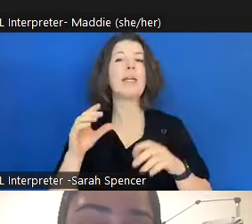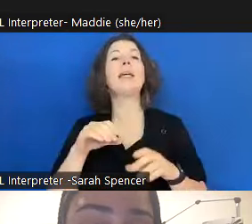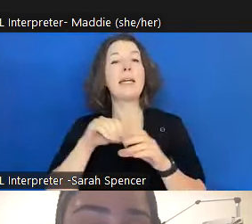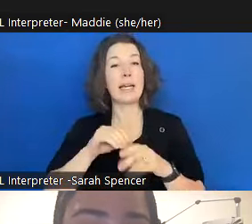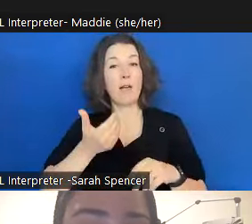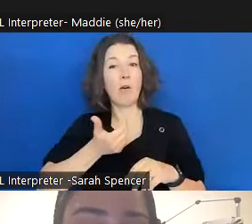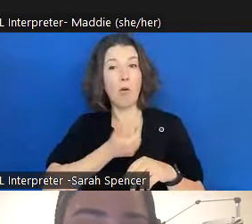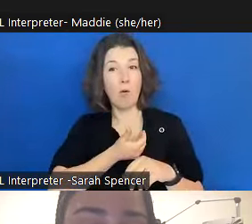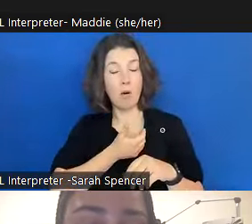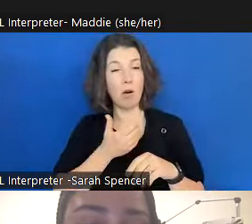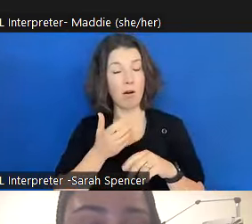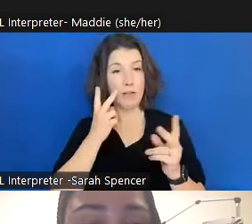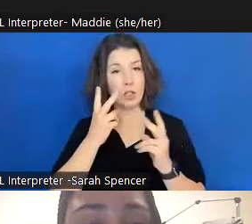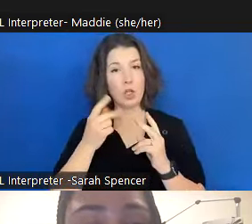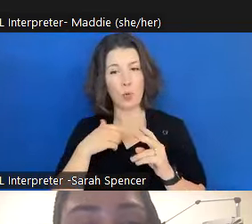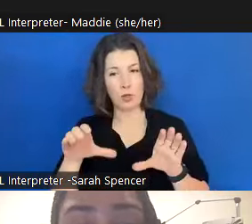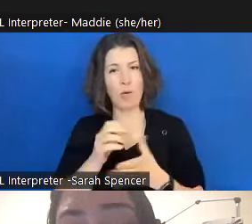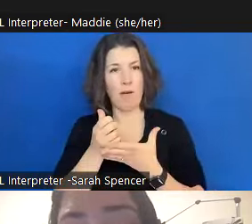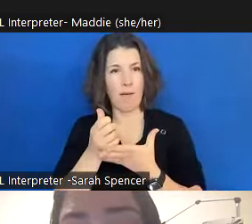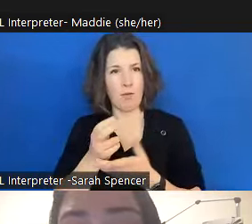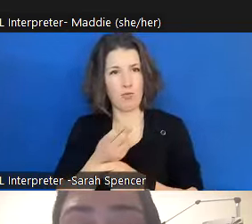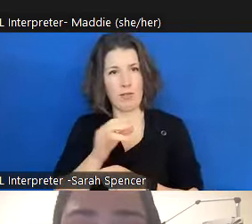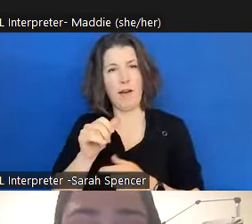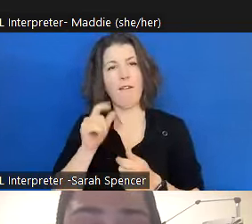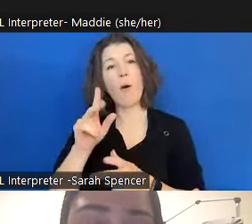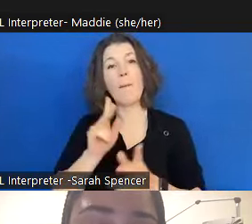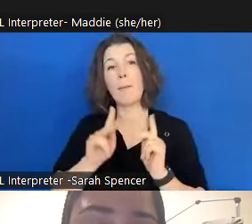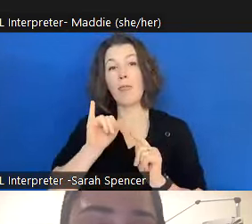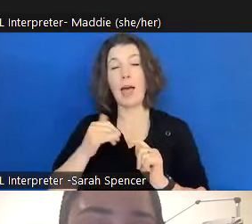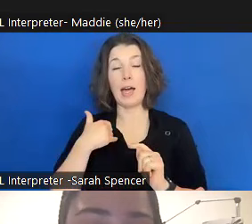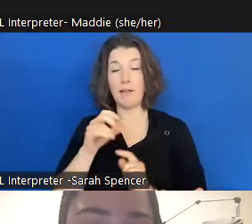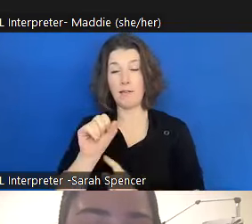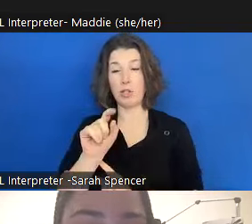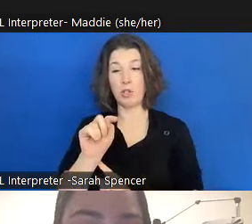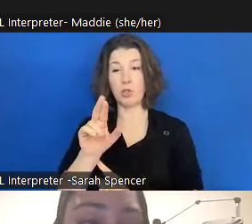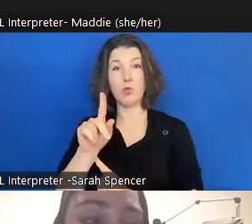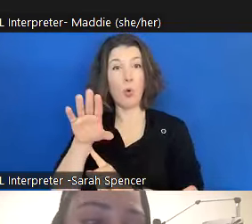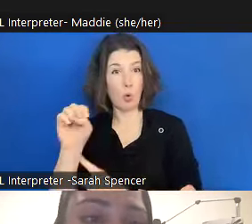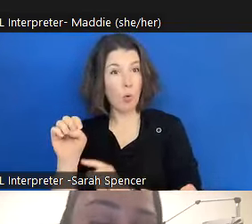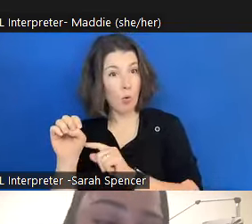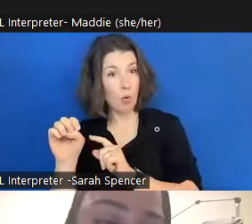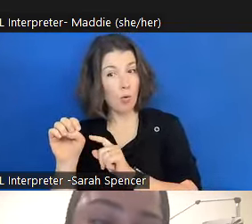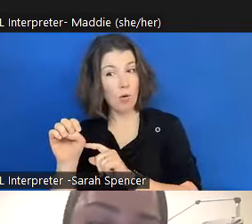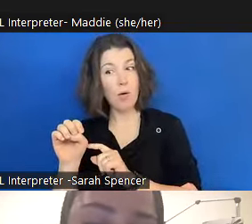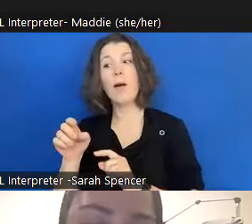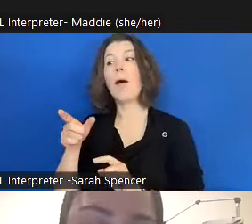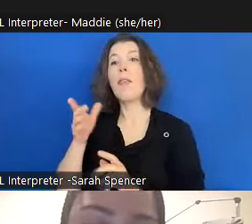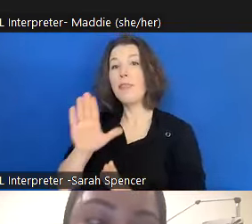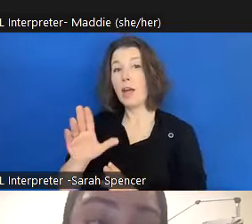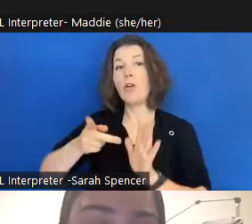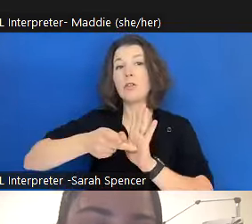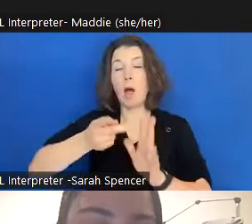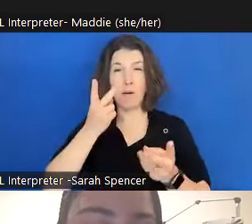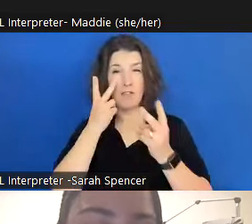for stroke patients who are seeing double, even though their double vision may progressively get better. We do want them